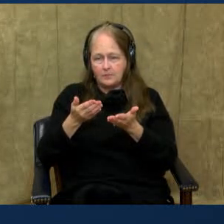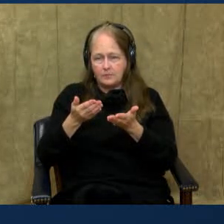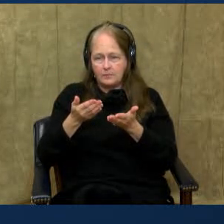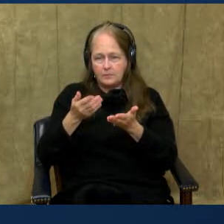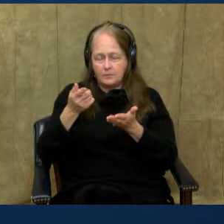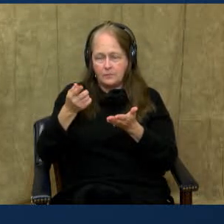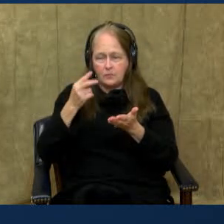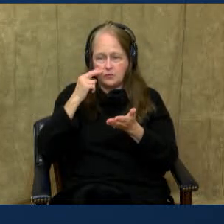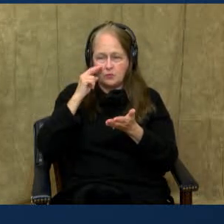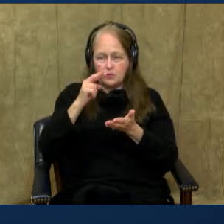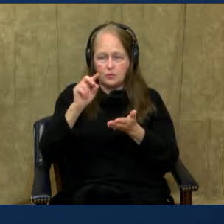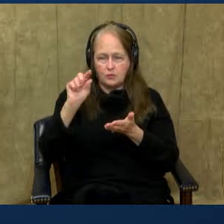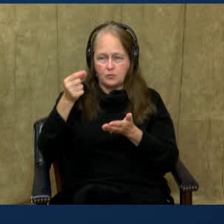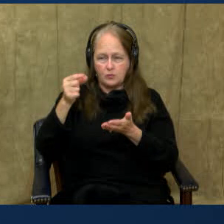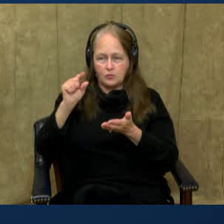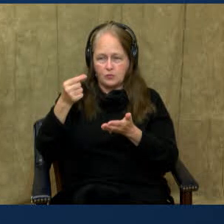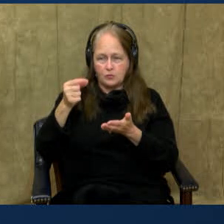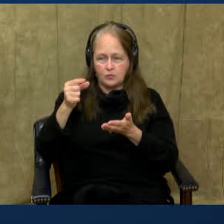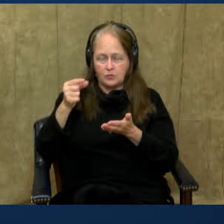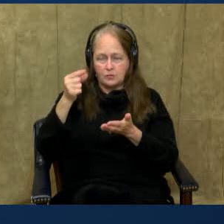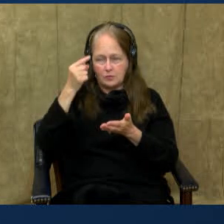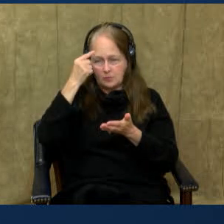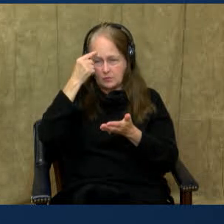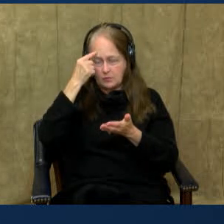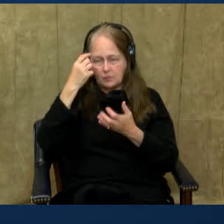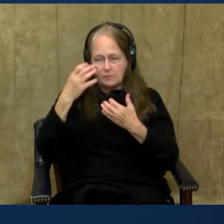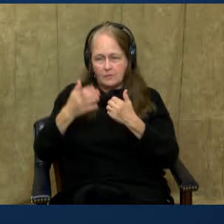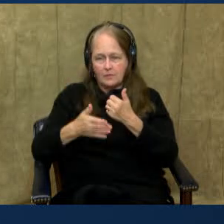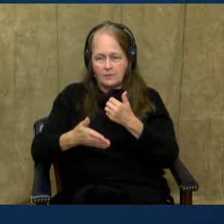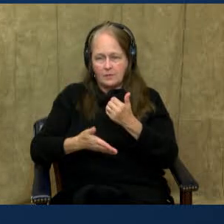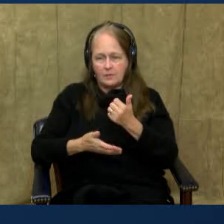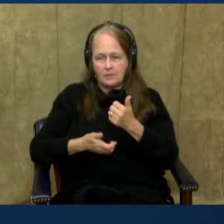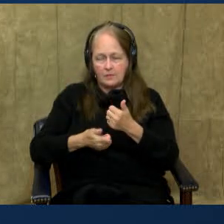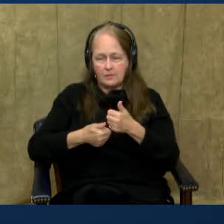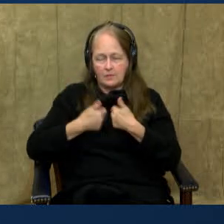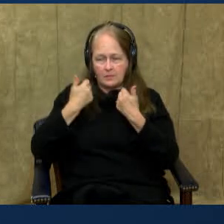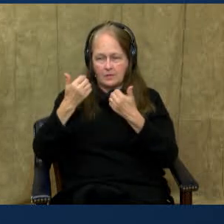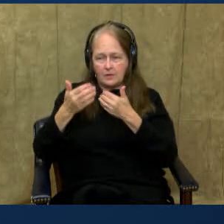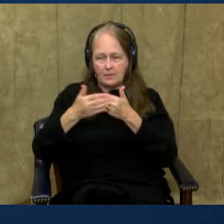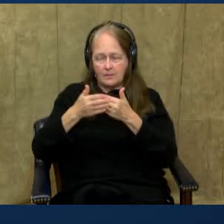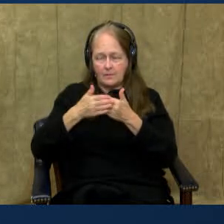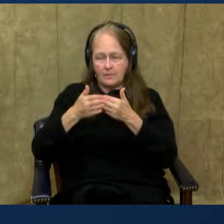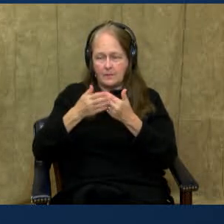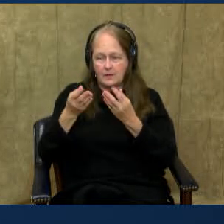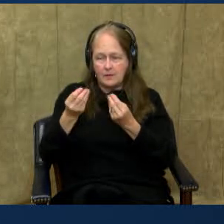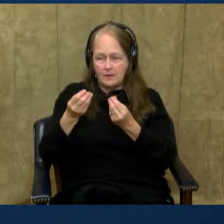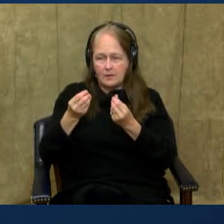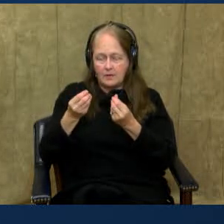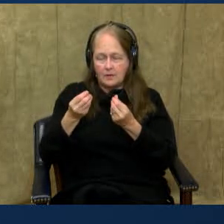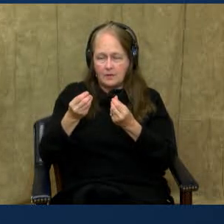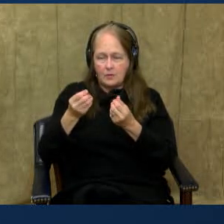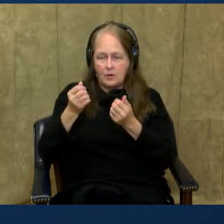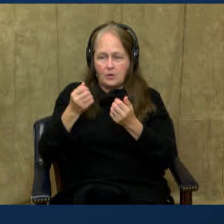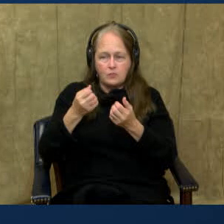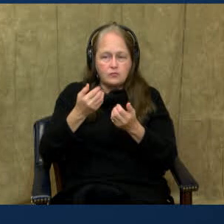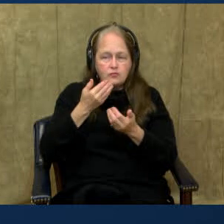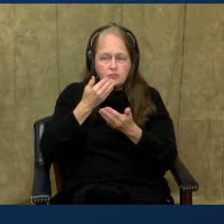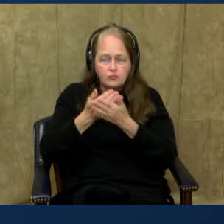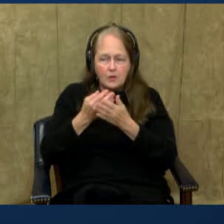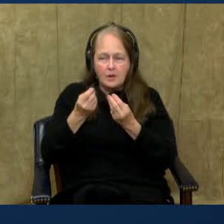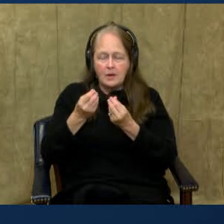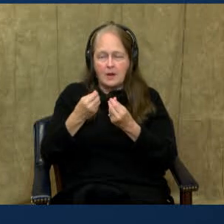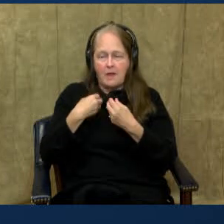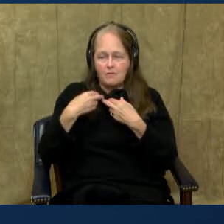And if you're looking at the green, thinking, I think I'd like to live where the land is fertile, it's